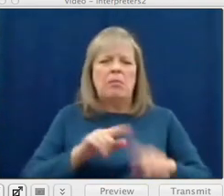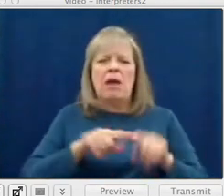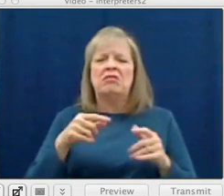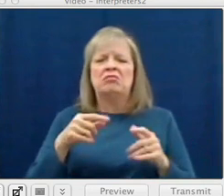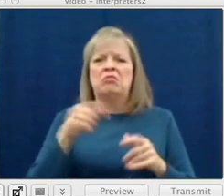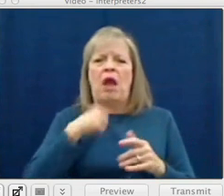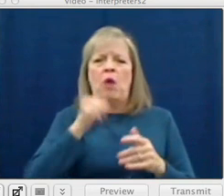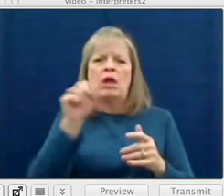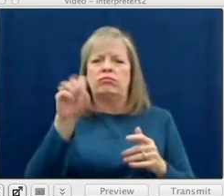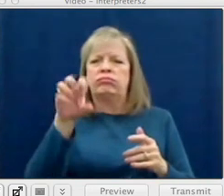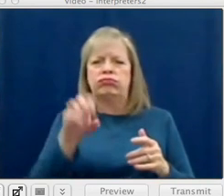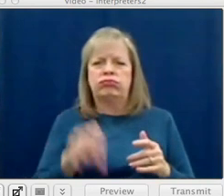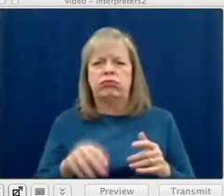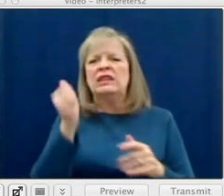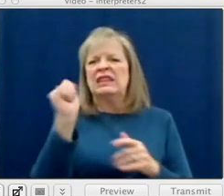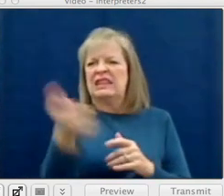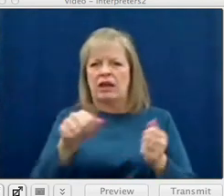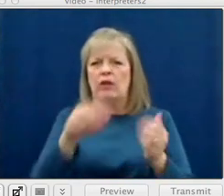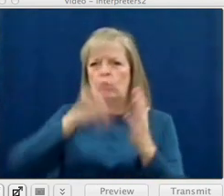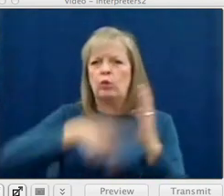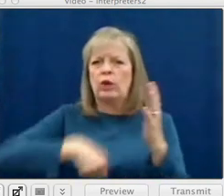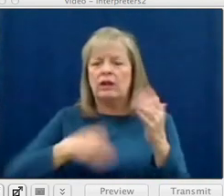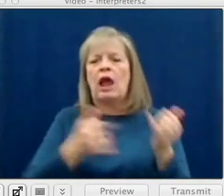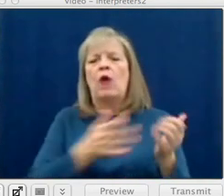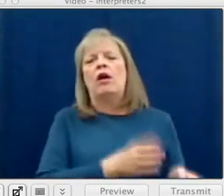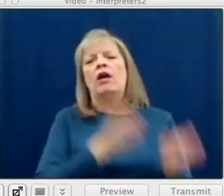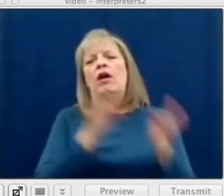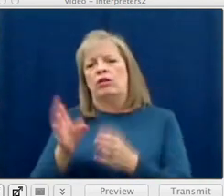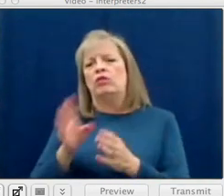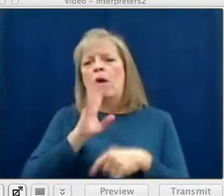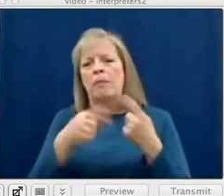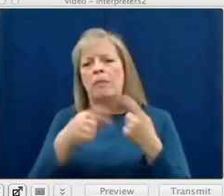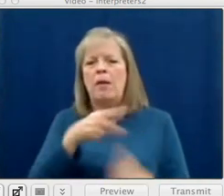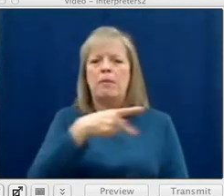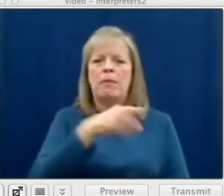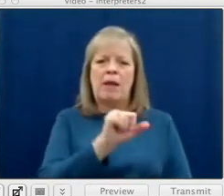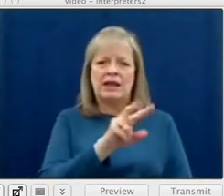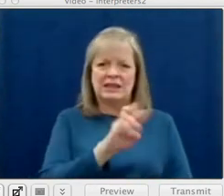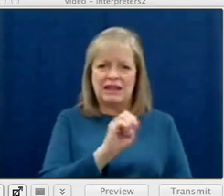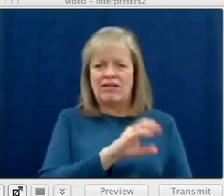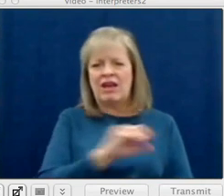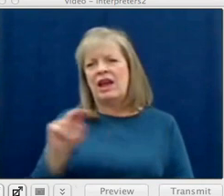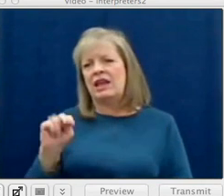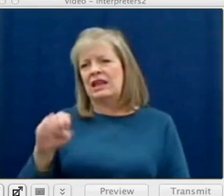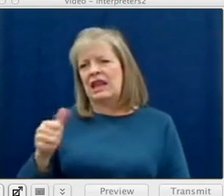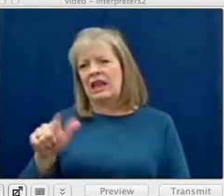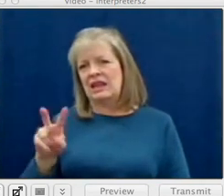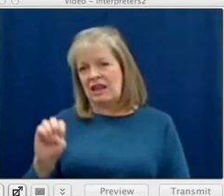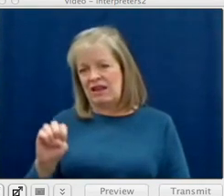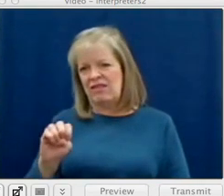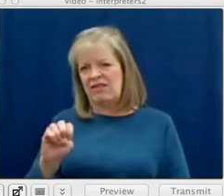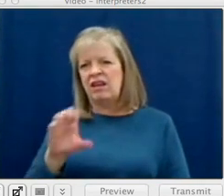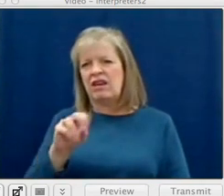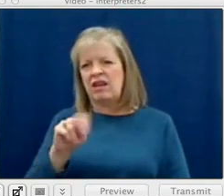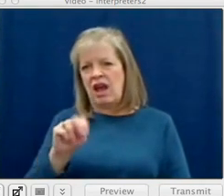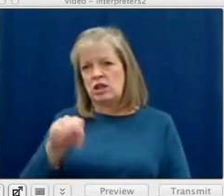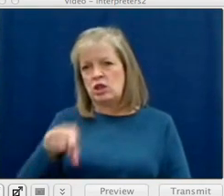them on your own, and I'm going to move to the positive and negative consequences, and then talk about what the implied values